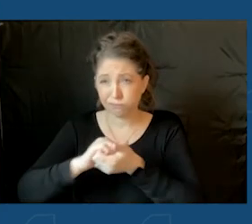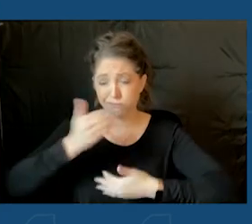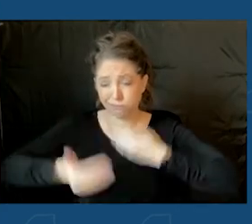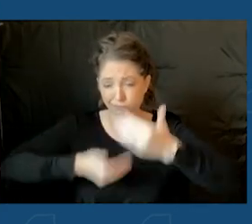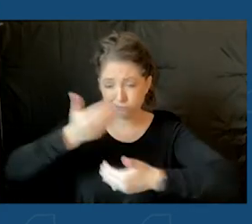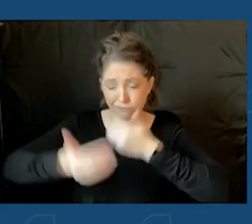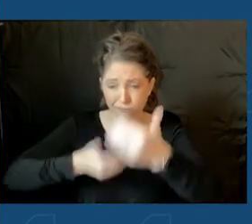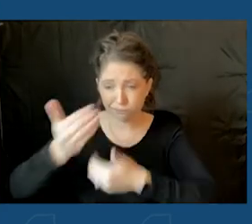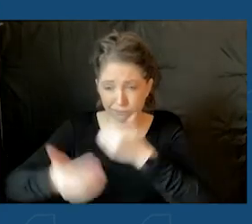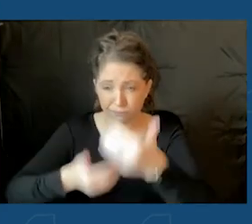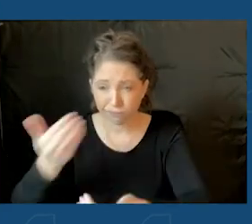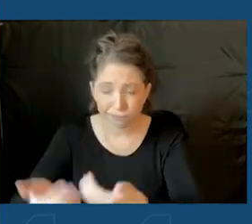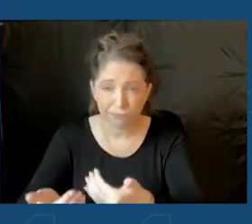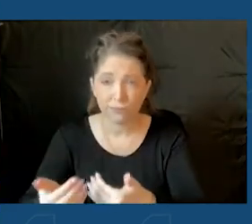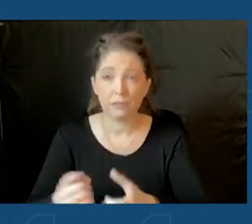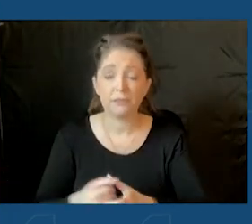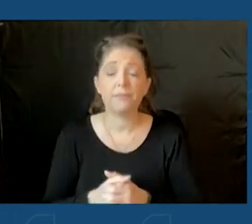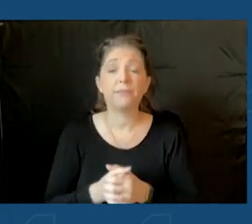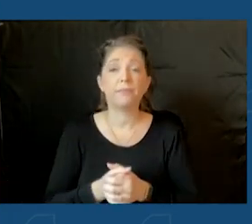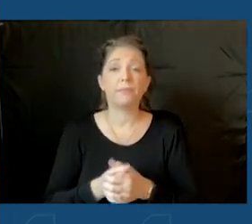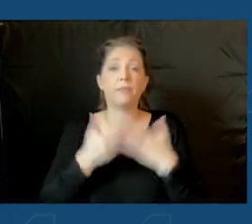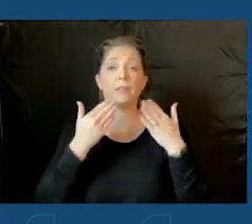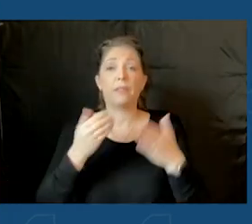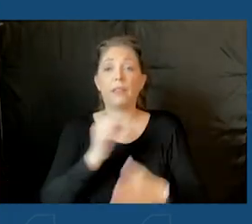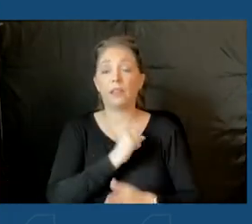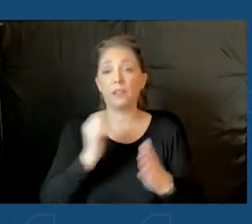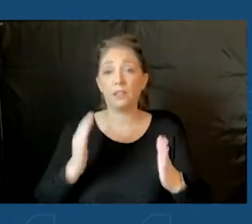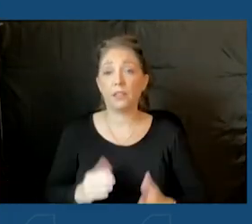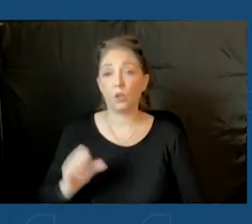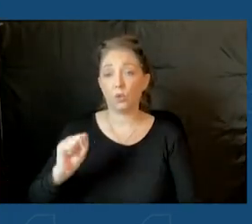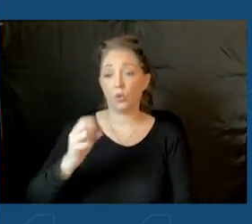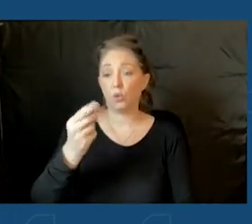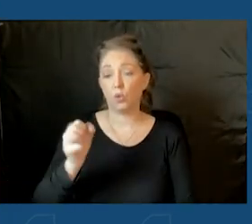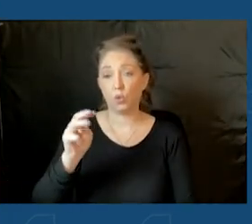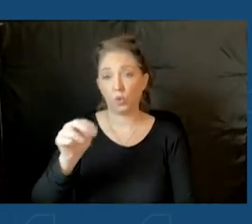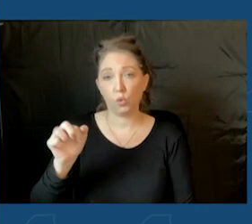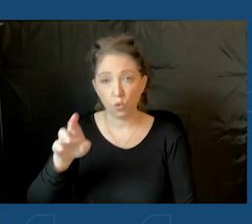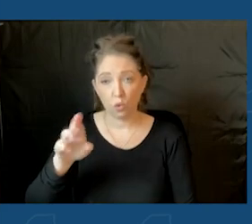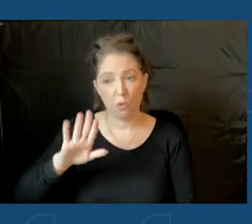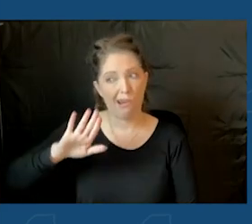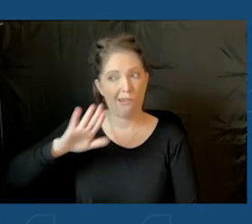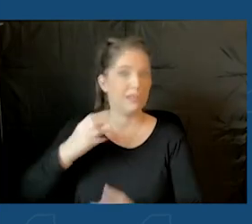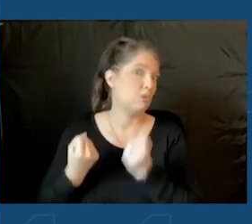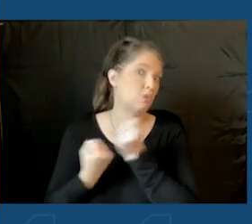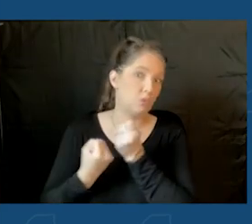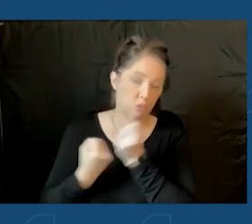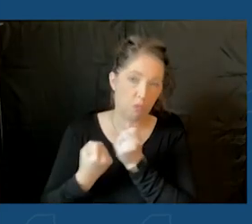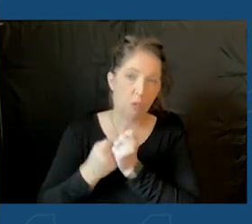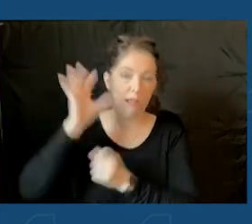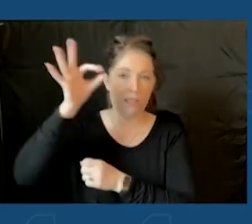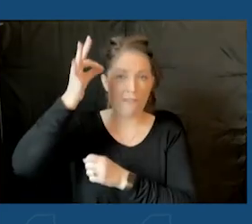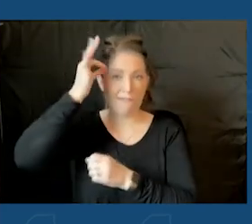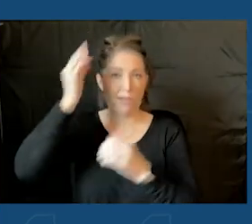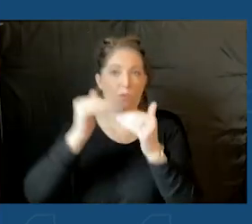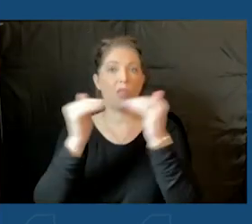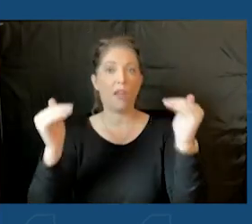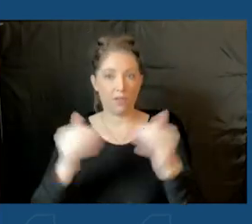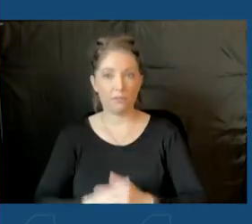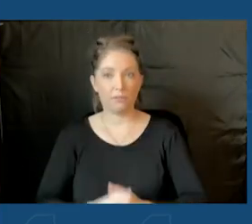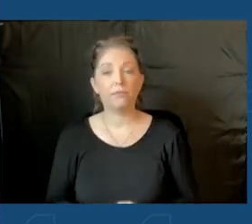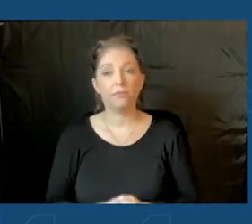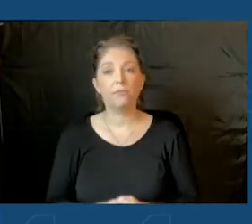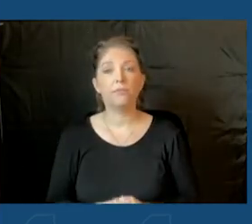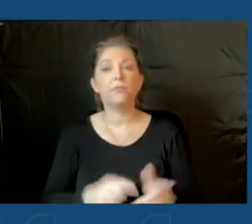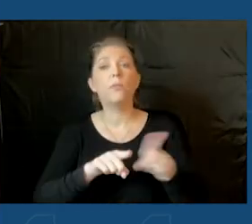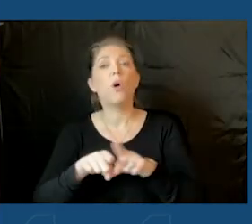have faltered. And thank you to Senator Chuck Schumer for his key support at the federal level. And I also want to